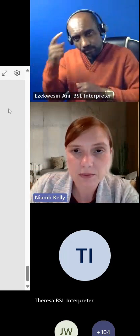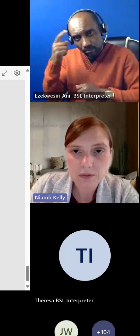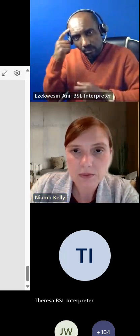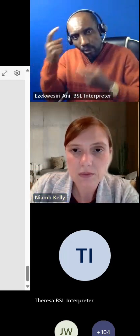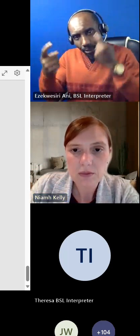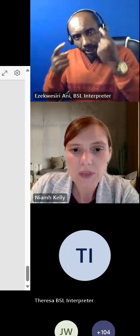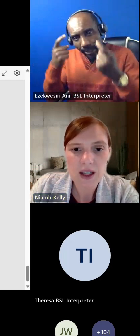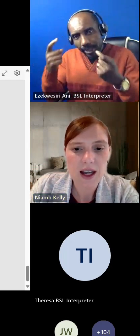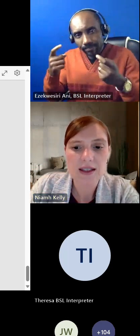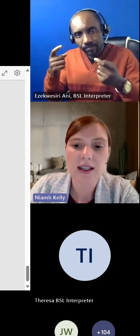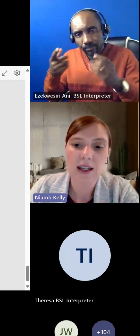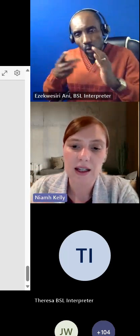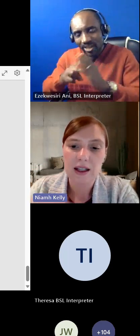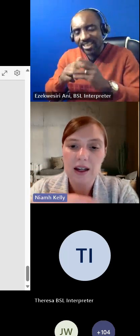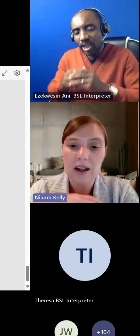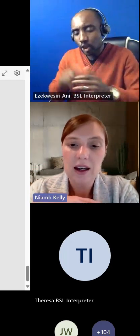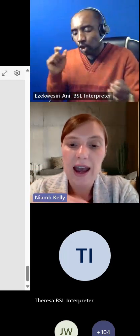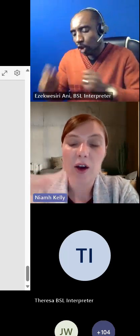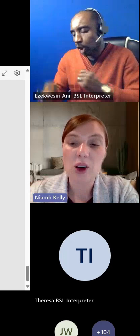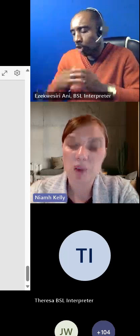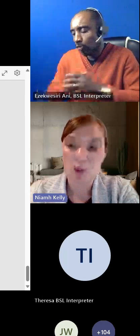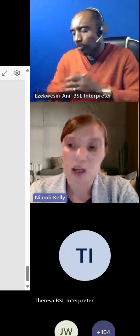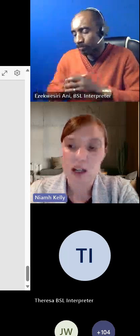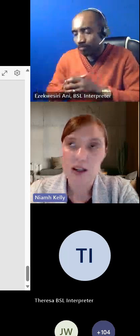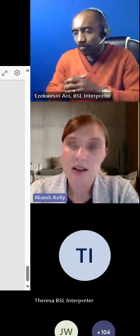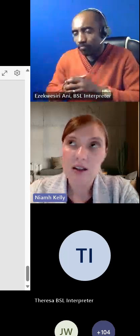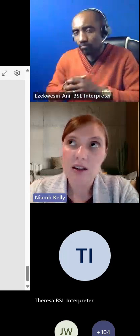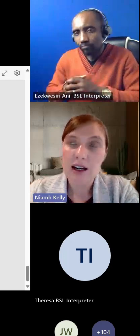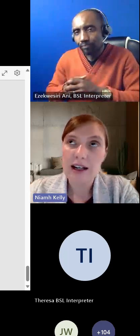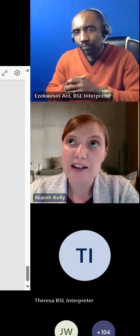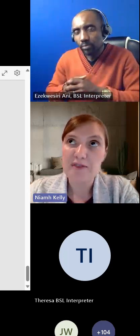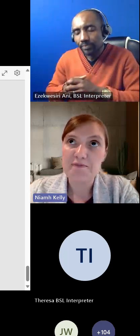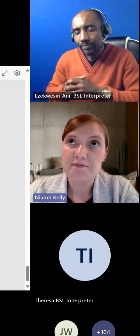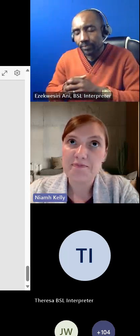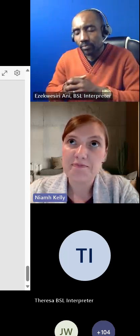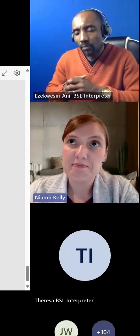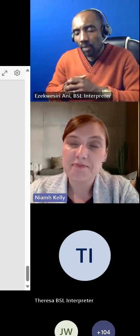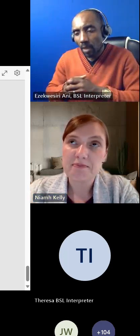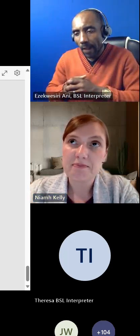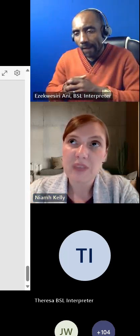organization and seeing how can we